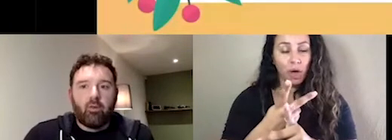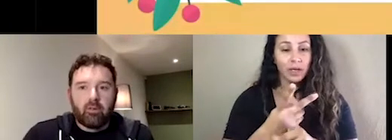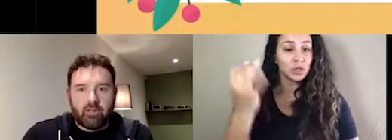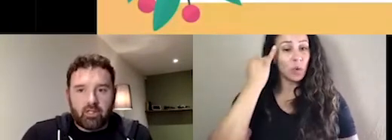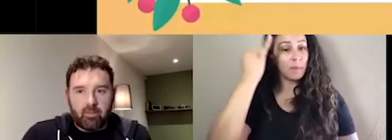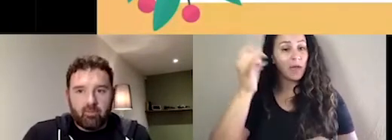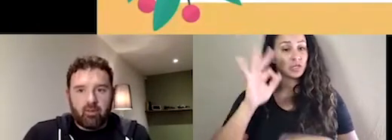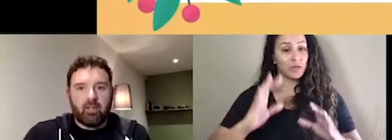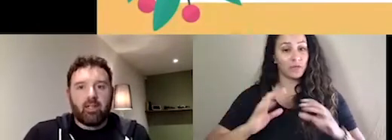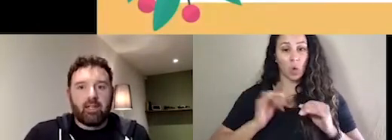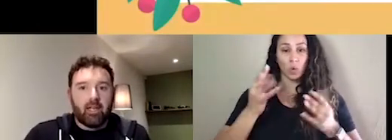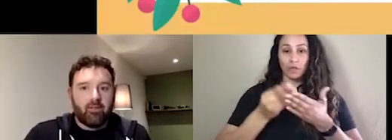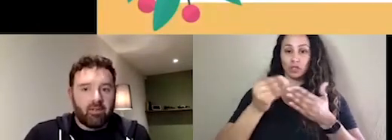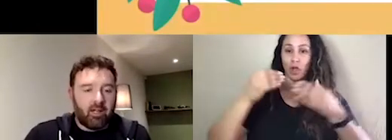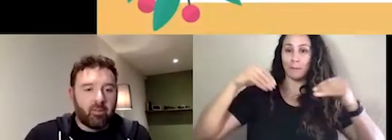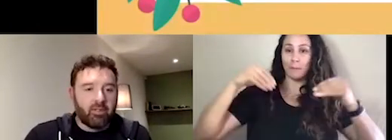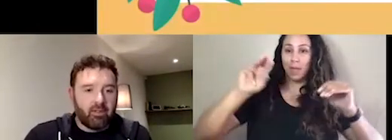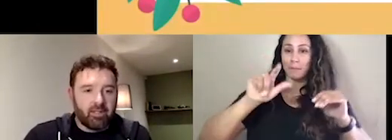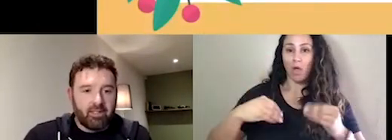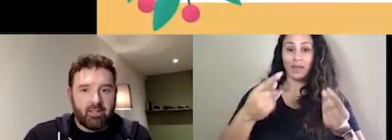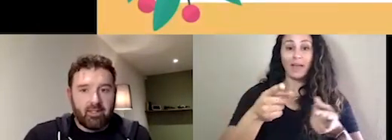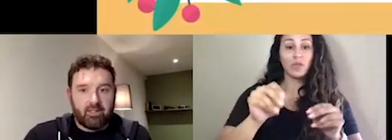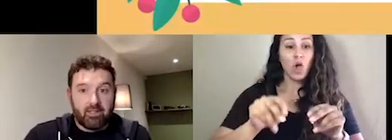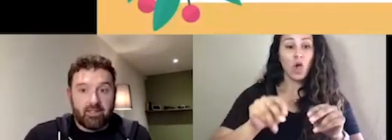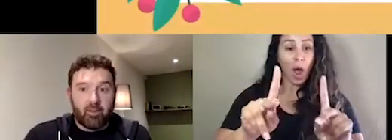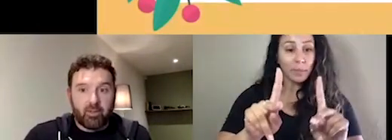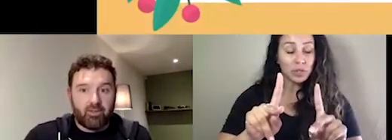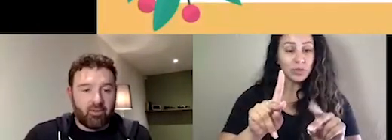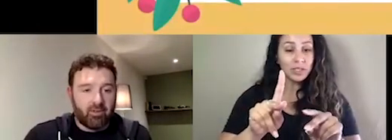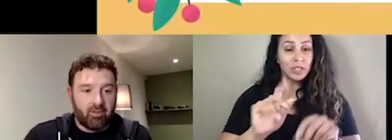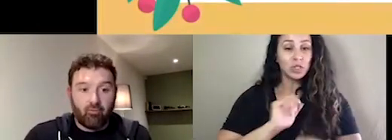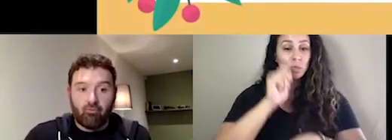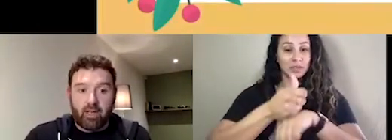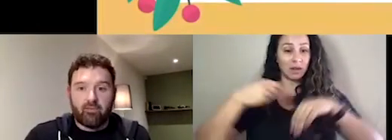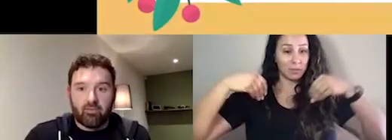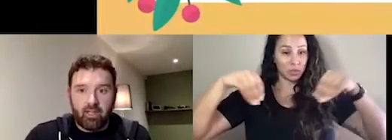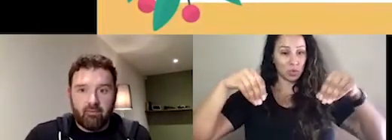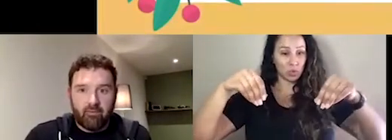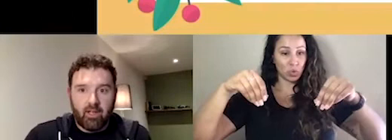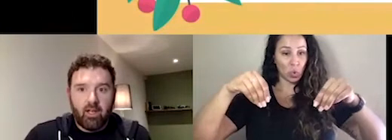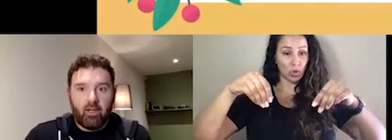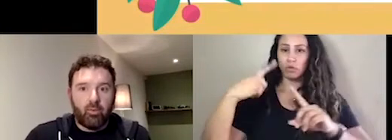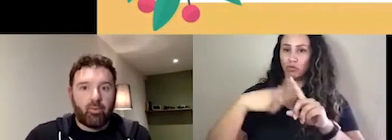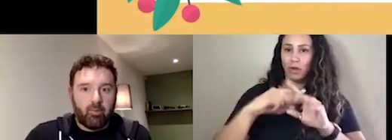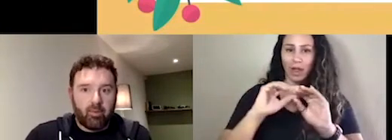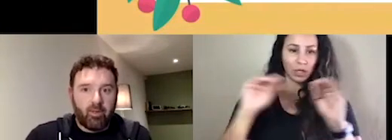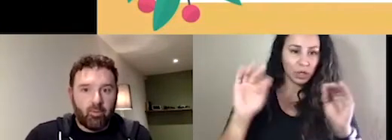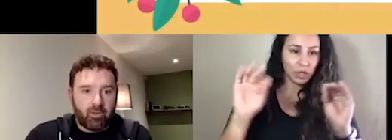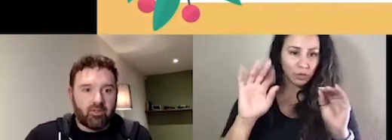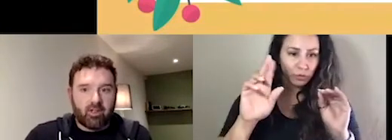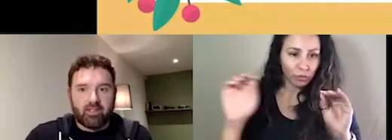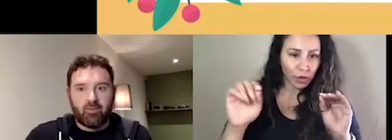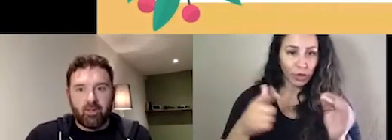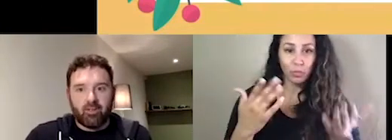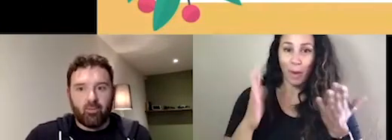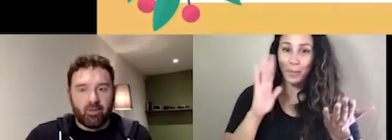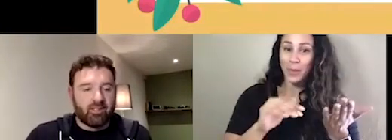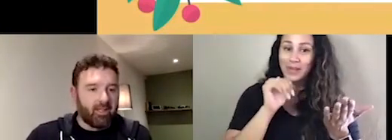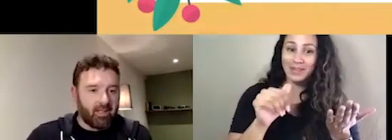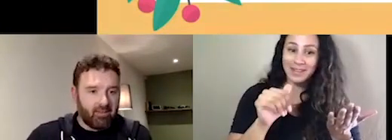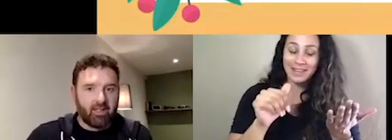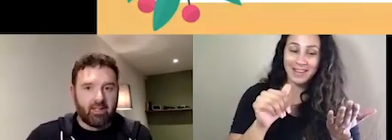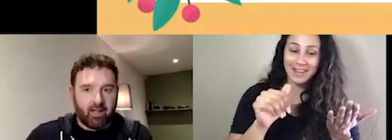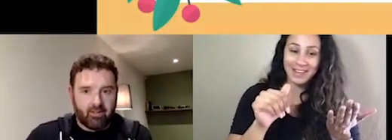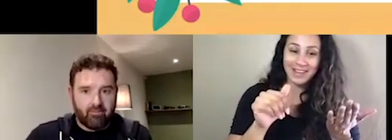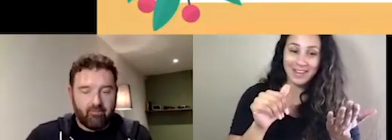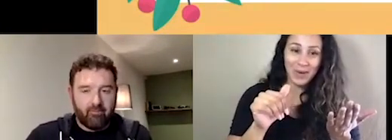the owner of a shopping mall gave you the opportunity to set up a store rent-free. You probably wouldn't dress the window once